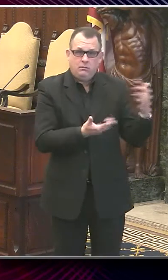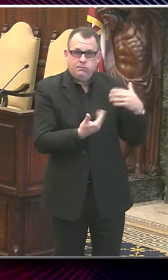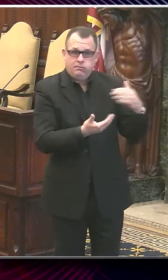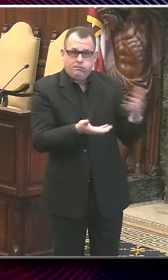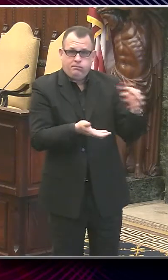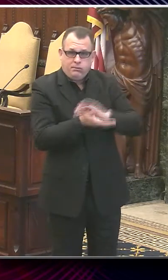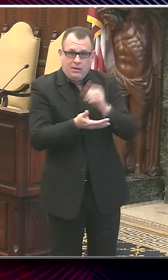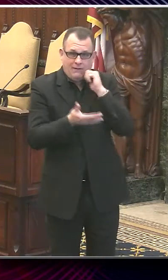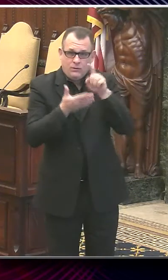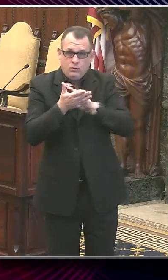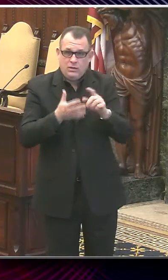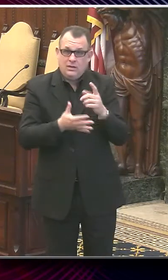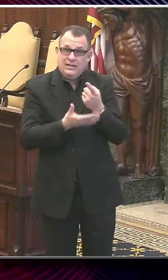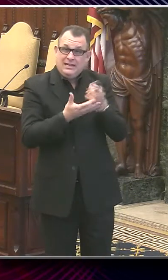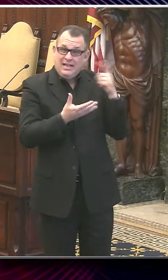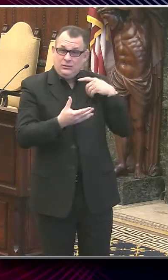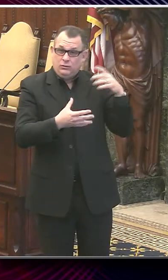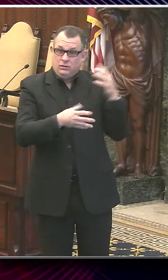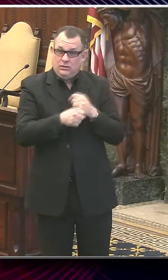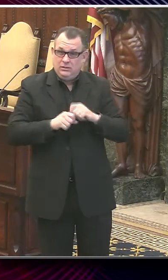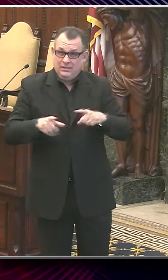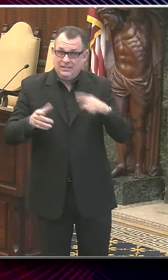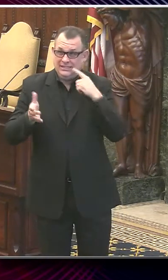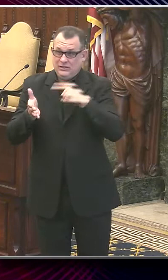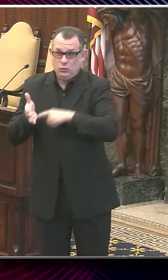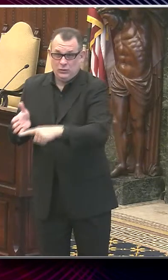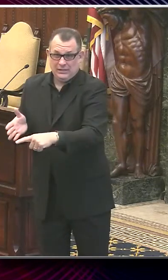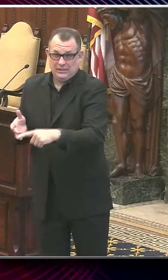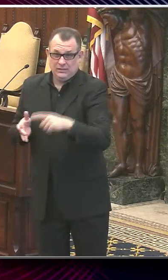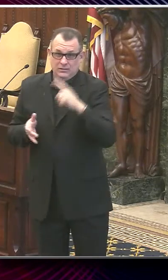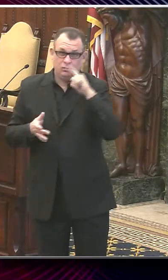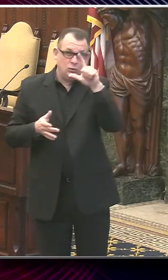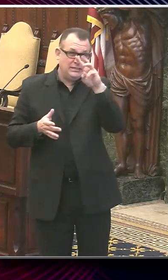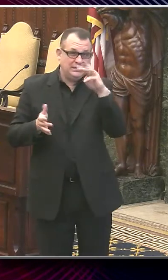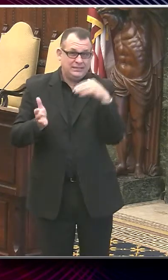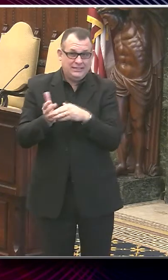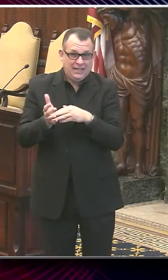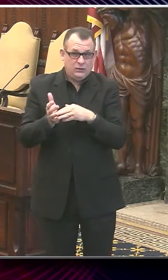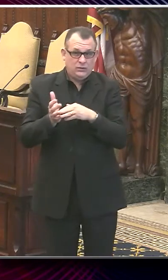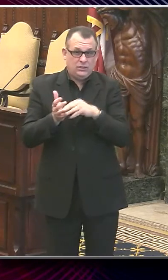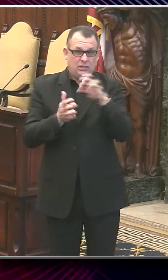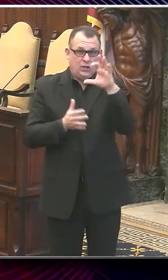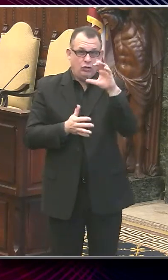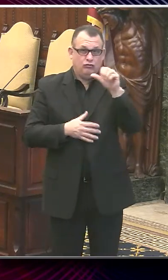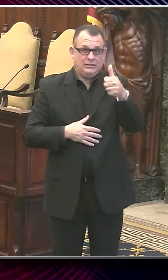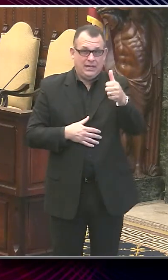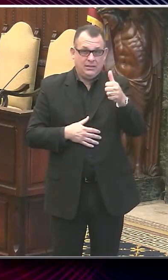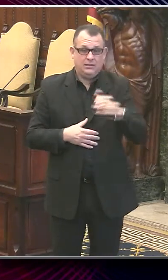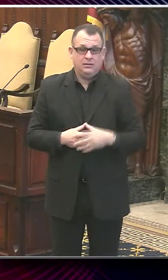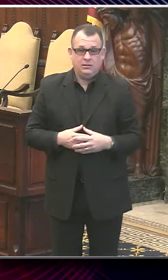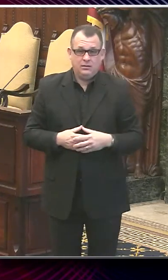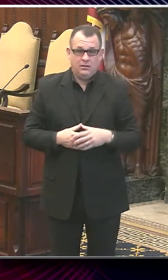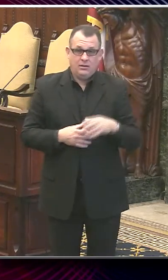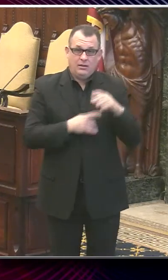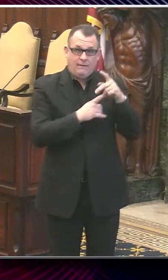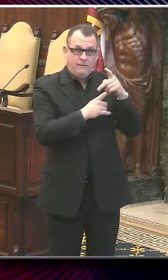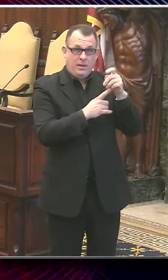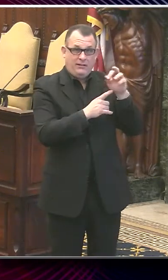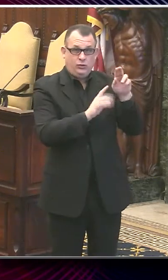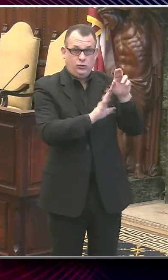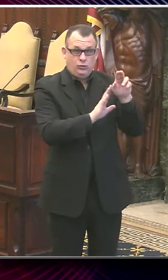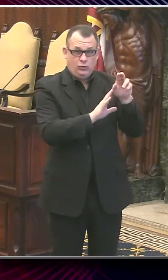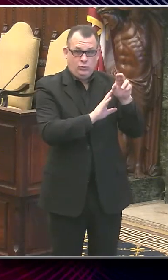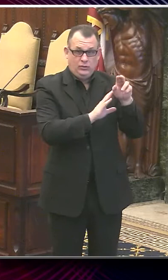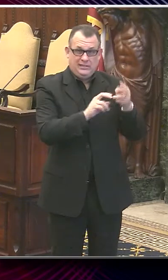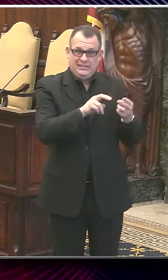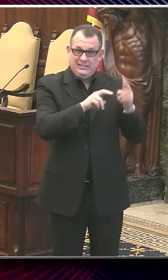that were allocated for distribution this week include 26,910 doses, first doses of the Pfizer vaccine. That's an increase from the